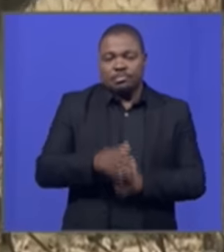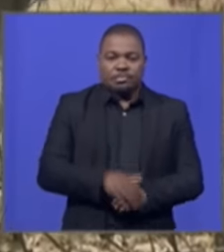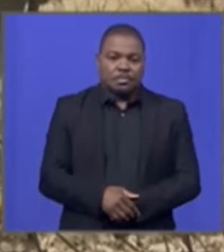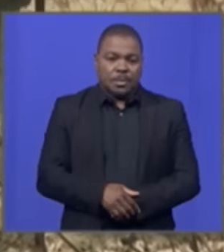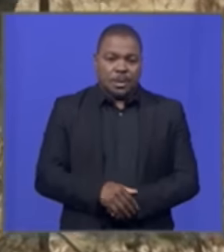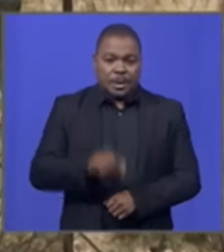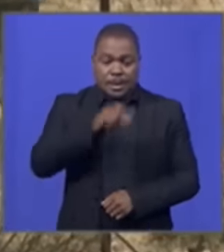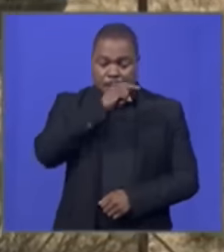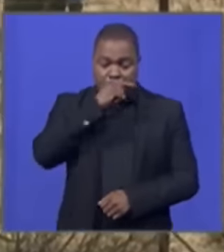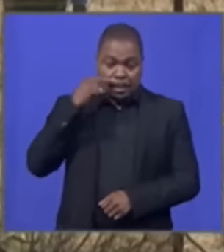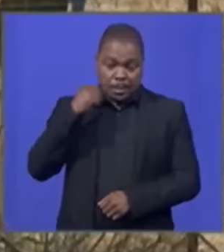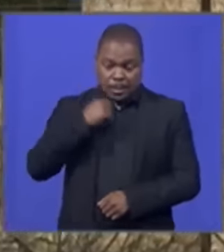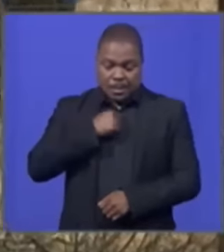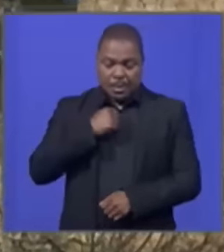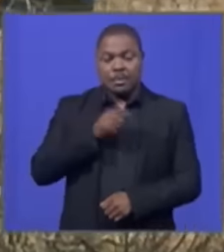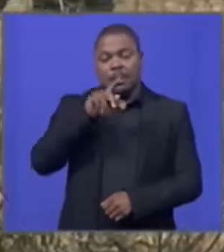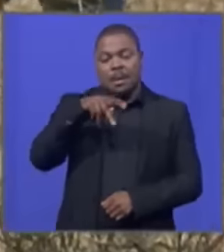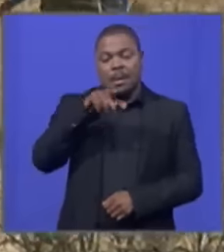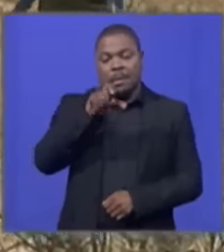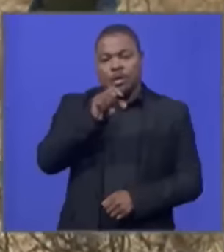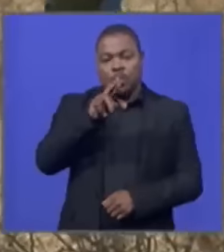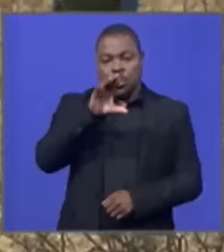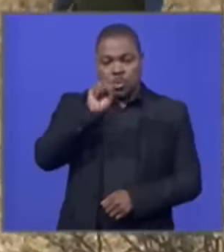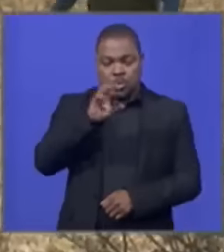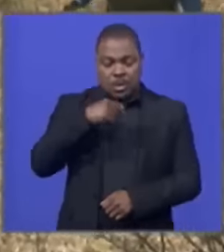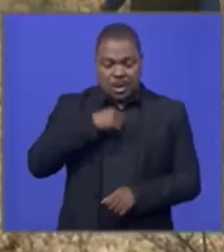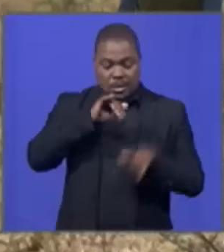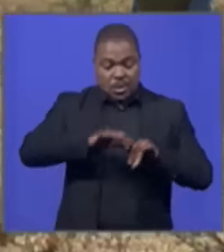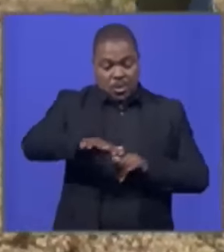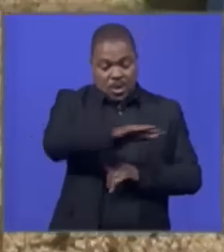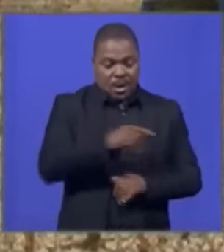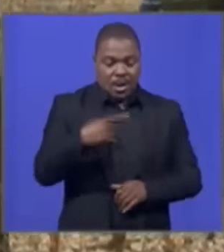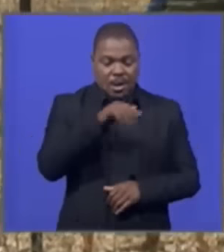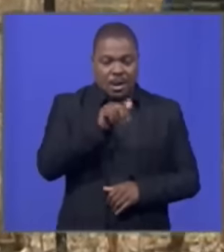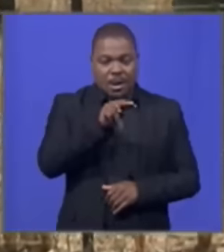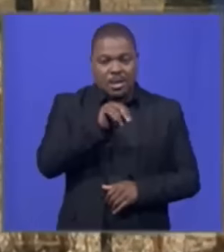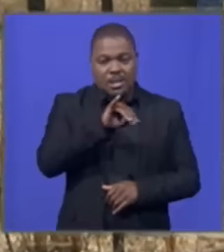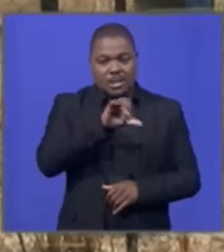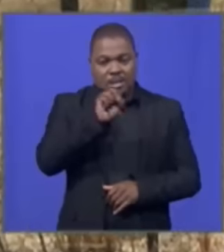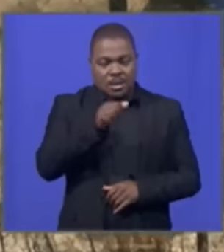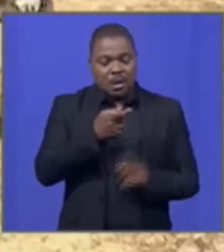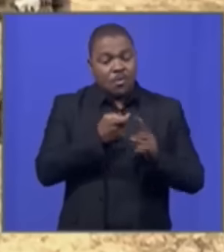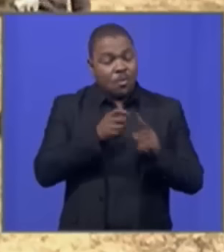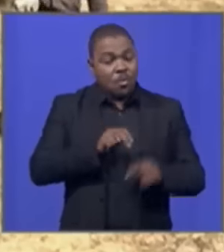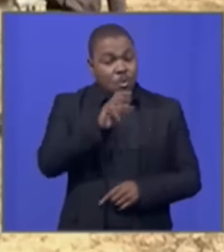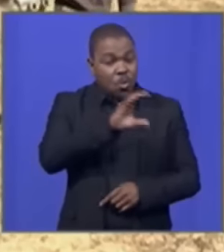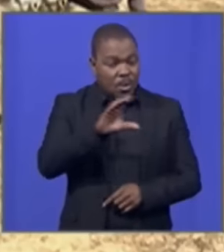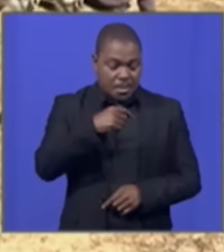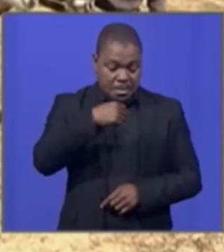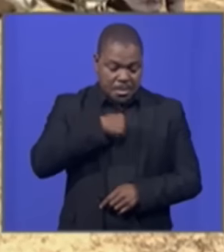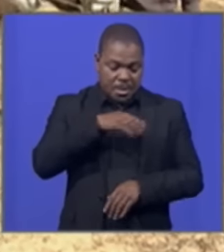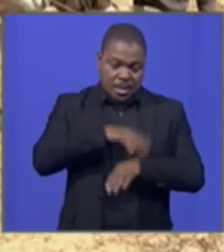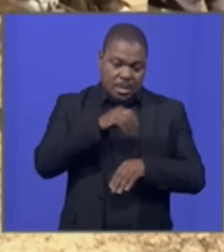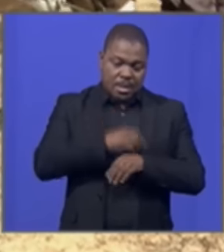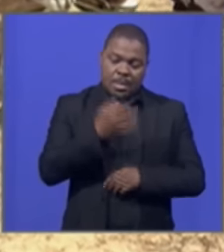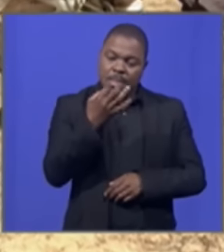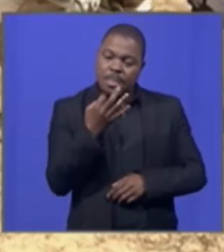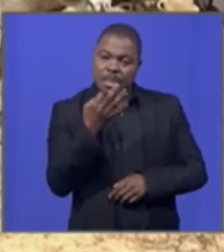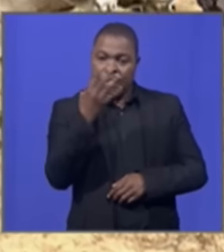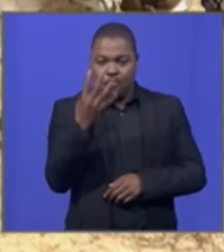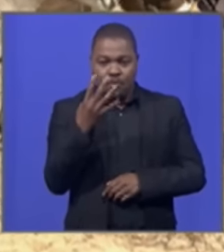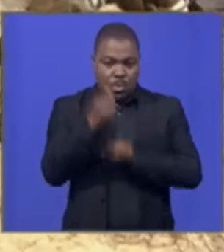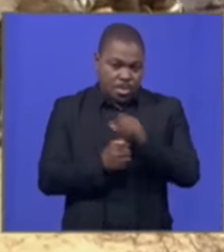Leina la ka ke Tlamelo Petros ke dula mo Gogole mo kgaolong ya Ganyesa mo provinceng ya Bokone Bophirima. Ke na le dingwaga di le